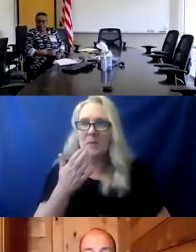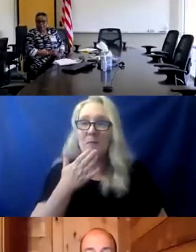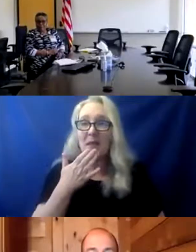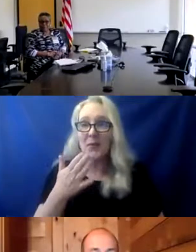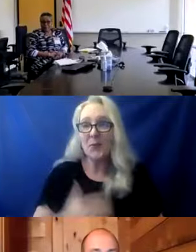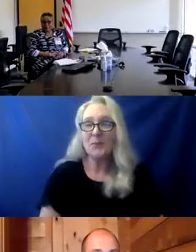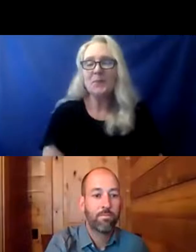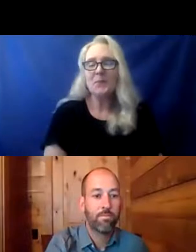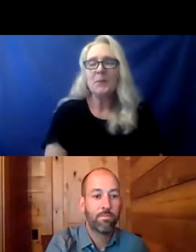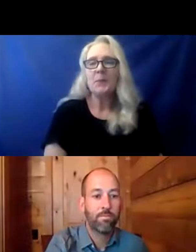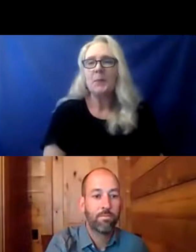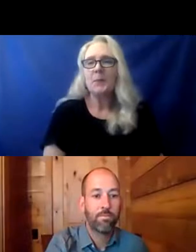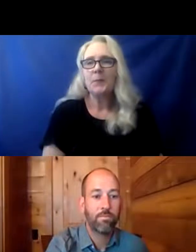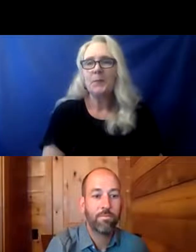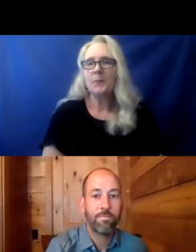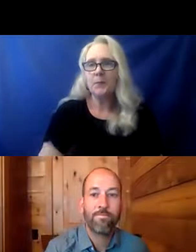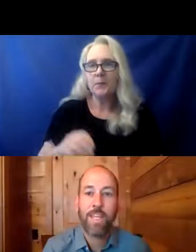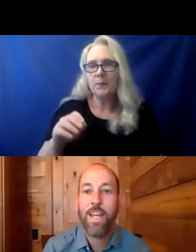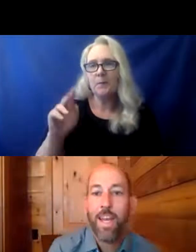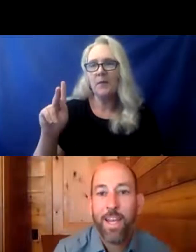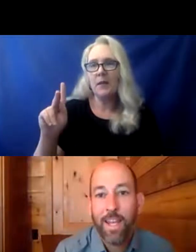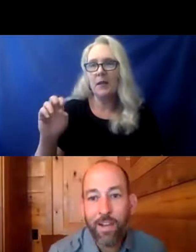Thank you. Kevin.